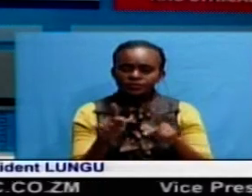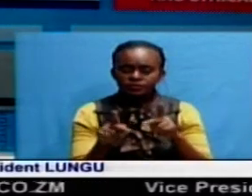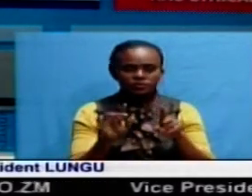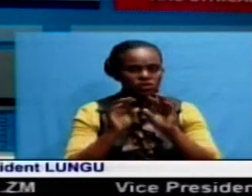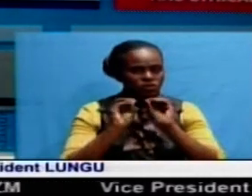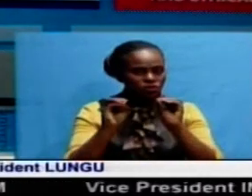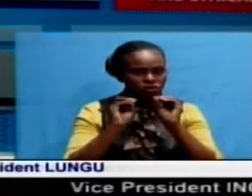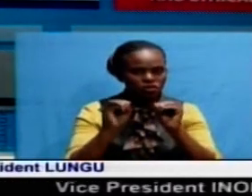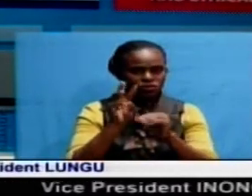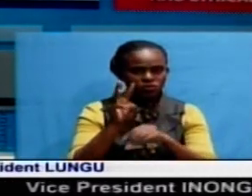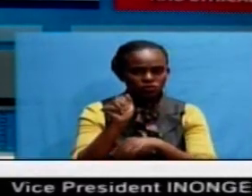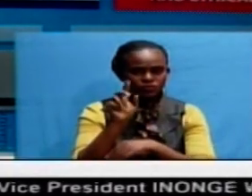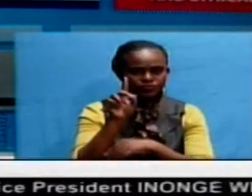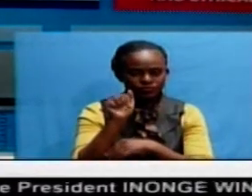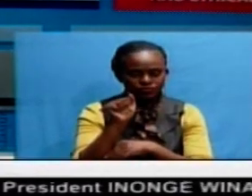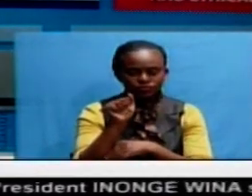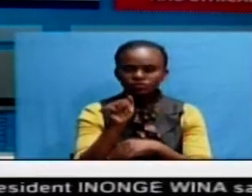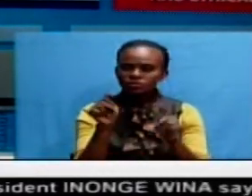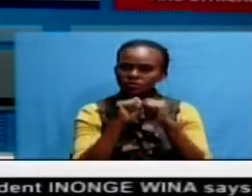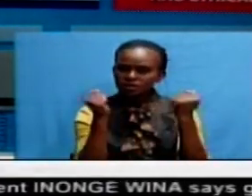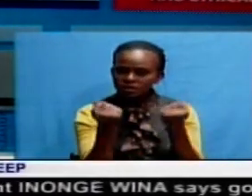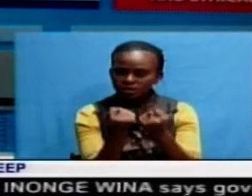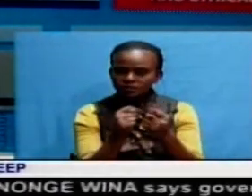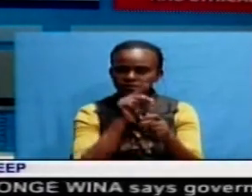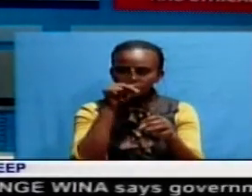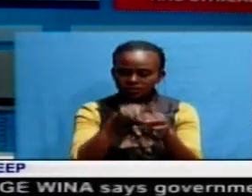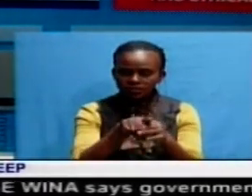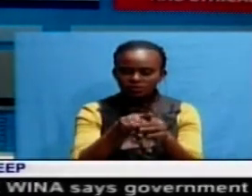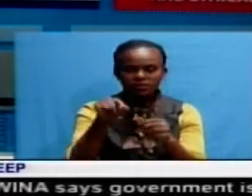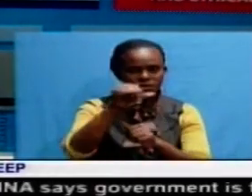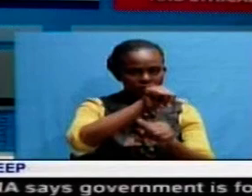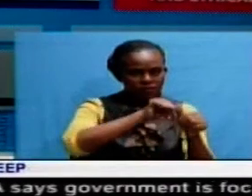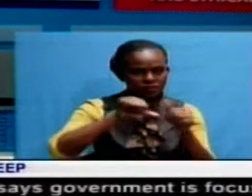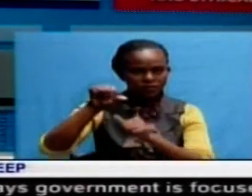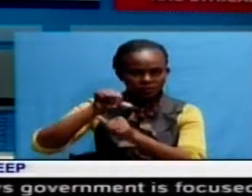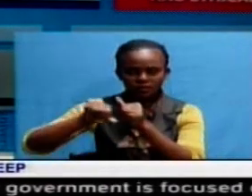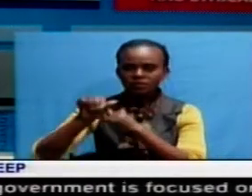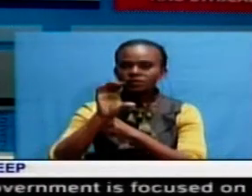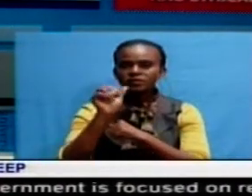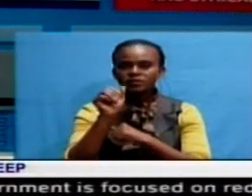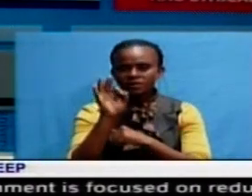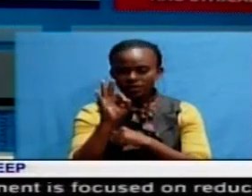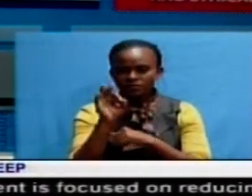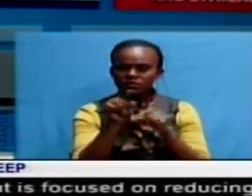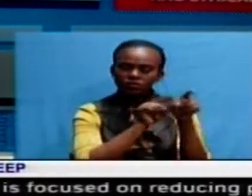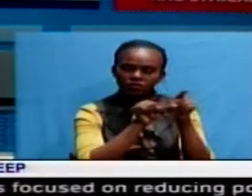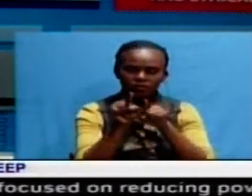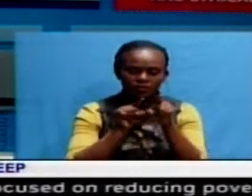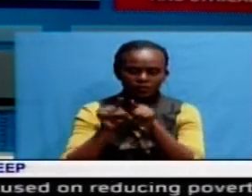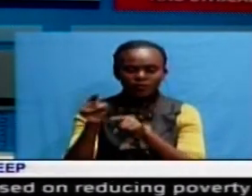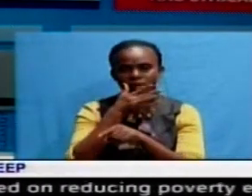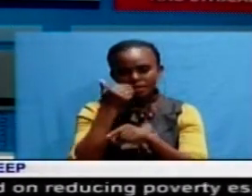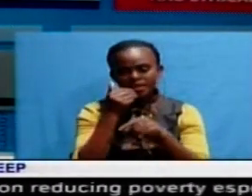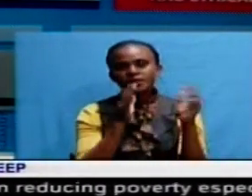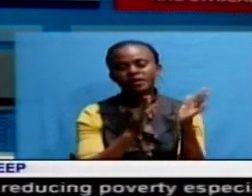coach Wetsen Urenda has called on teams participating in the preliminary rounds of the CAF Champions League and Confederation Cups to prepare